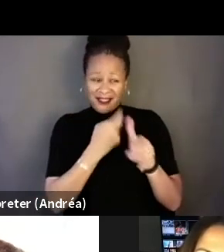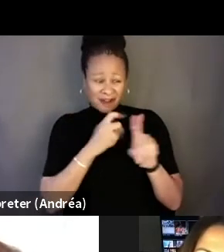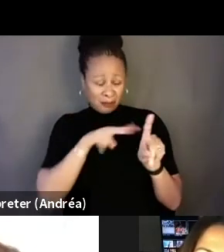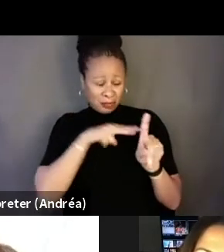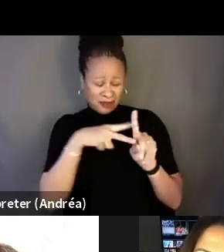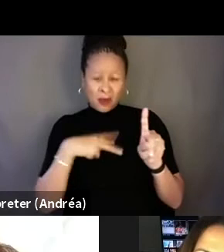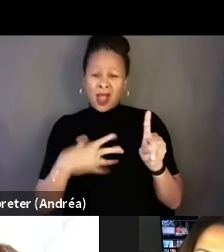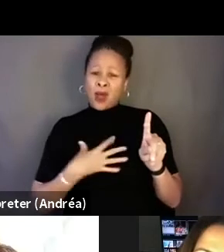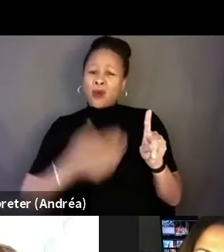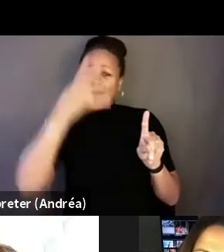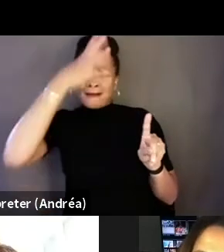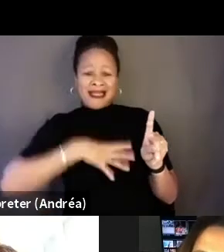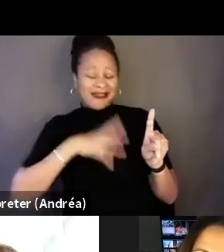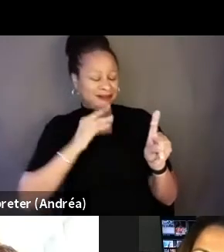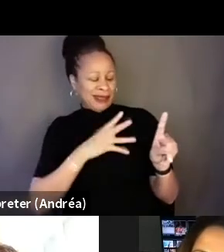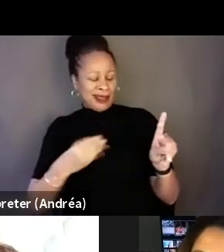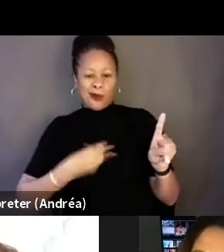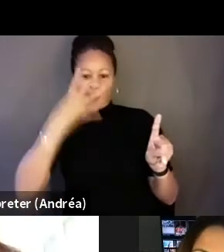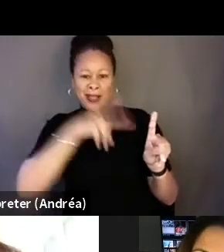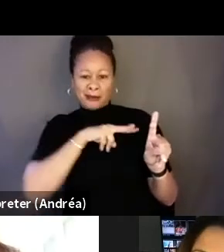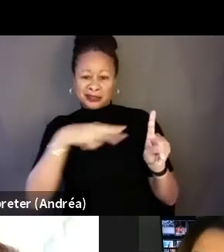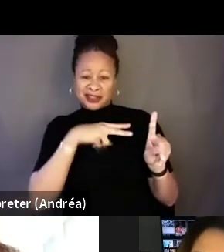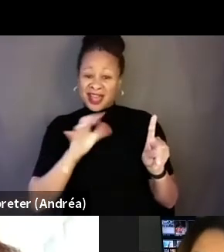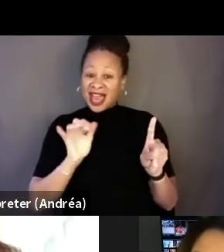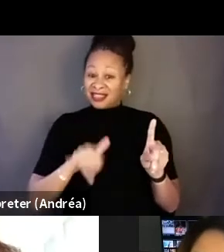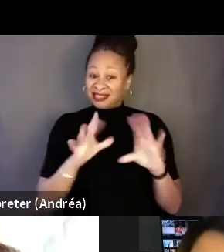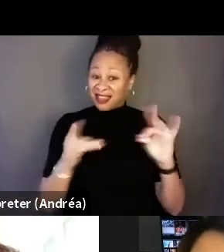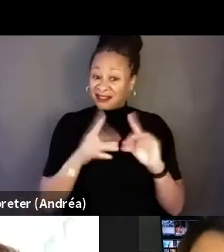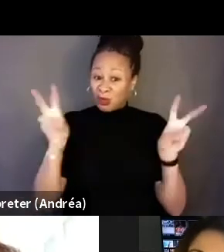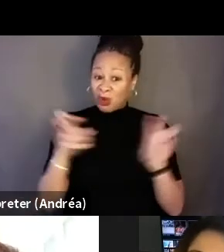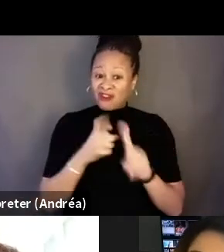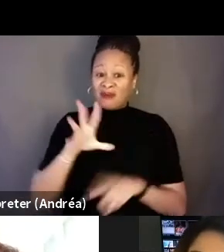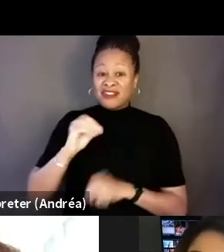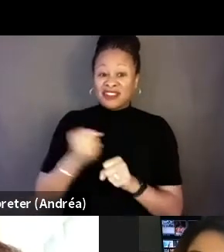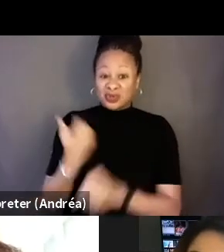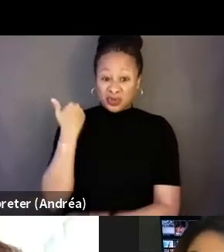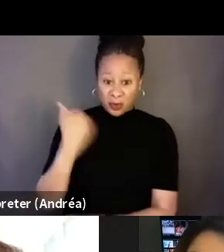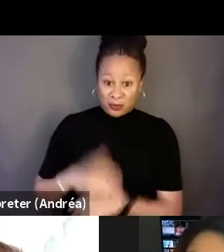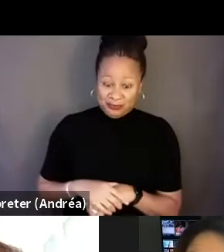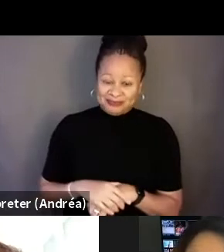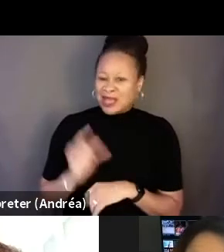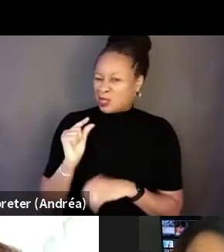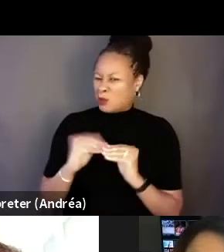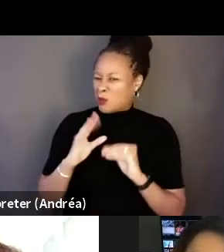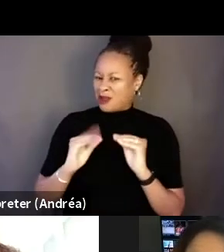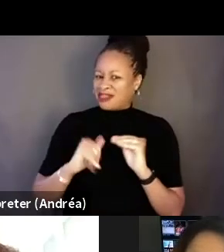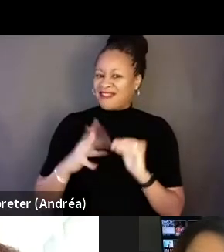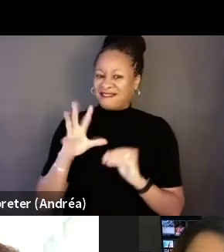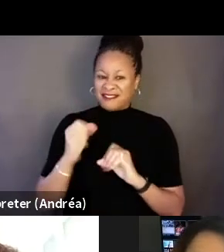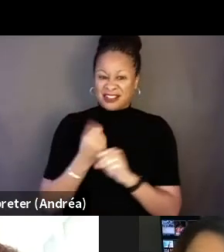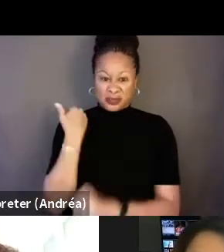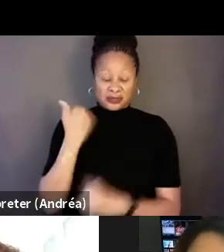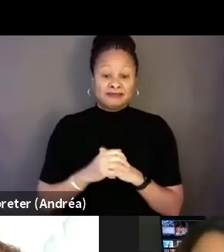white perspective." This was 50 years ago. Little over 50 years ago. This